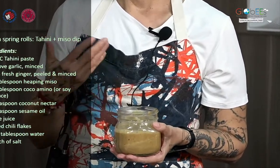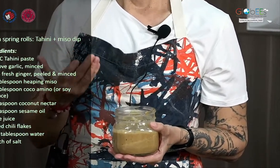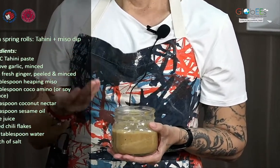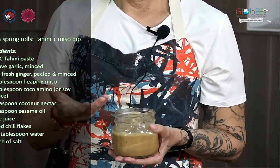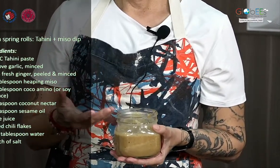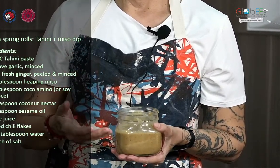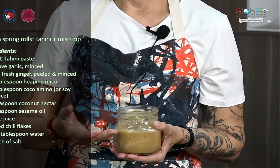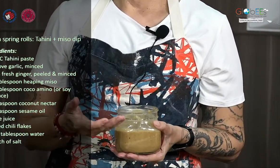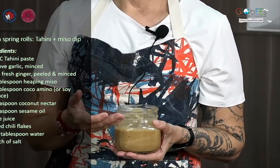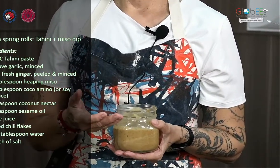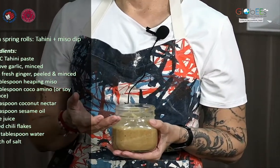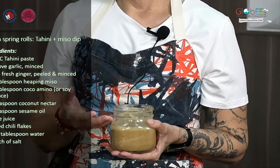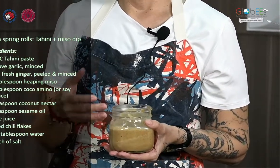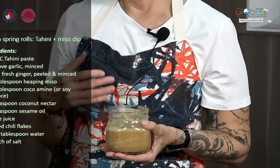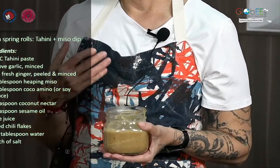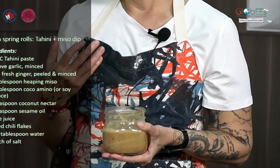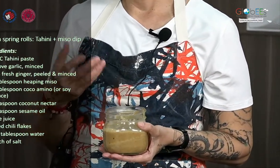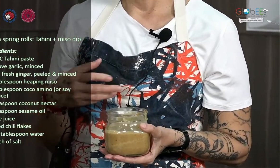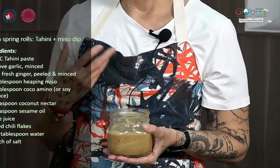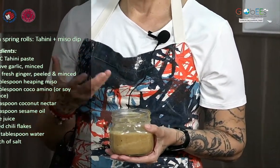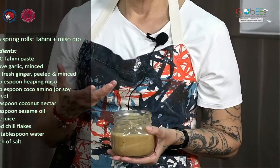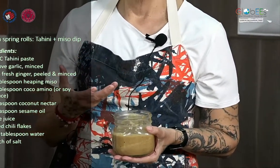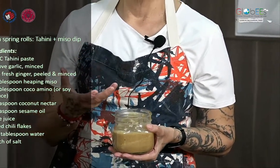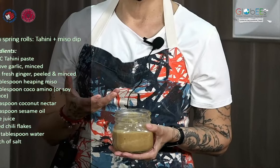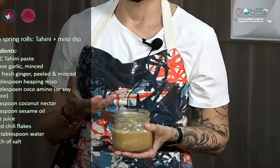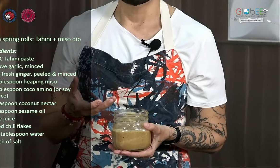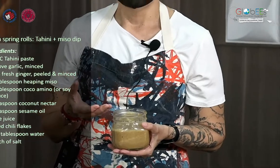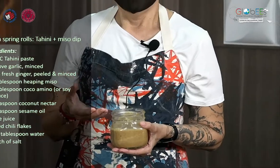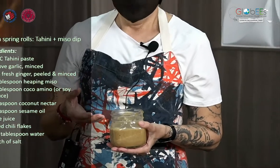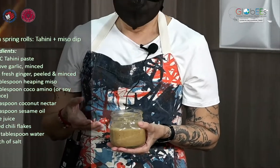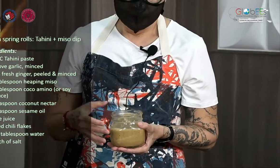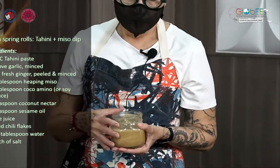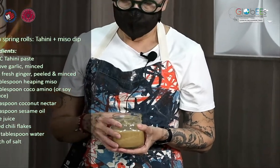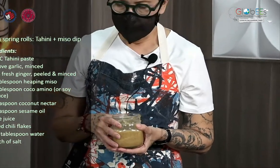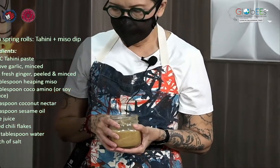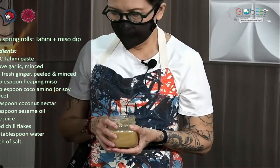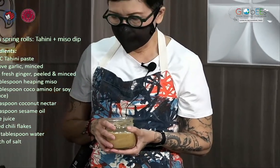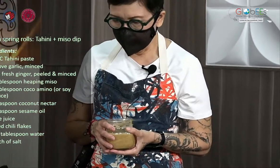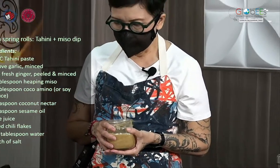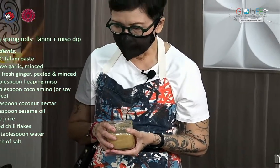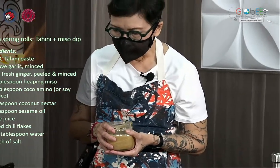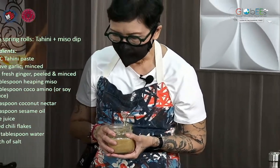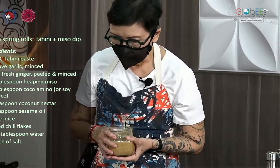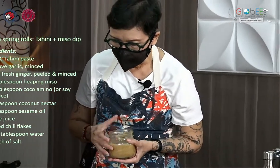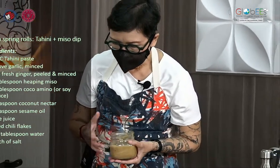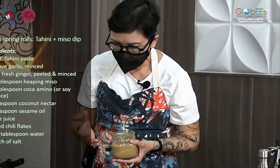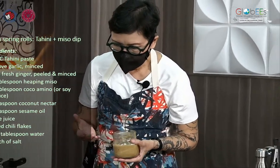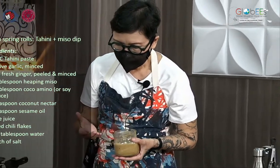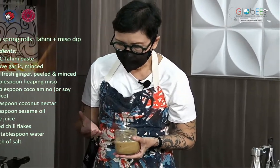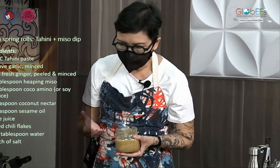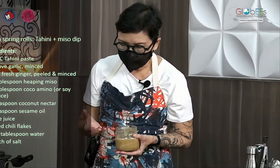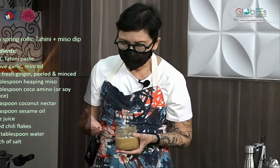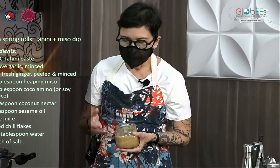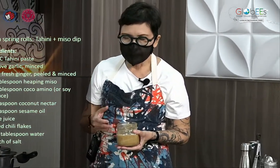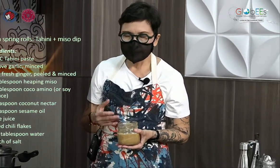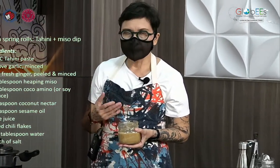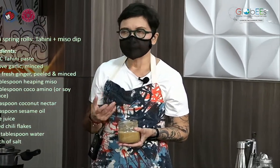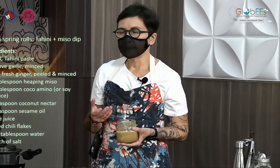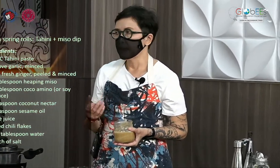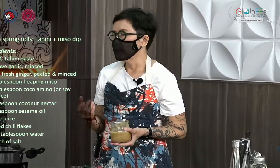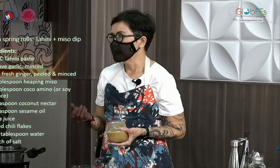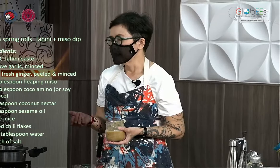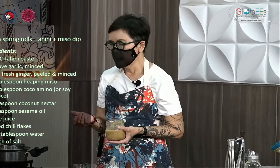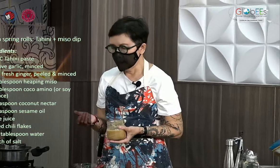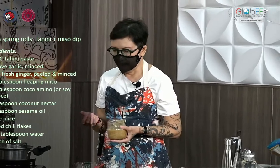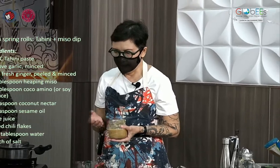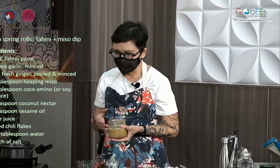more taste and also give more warmth mm-hmm. to it. Then the last thing, I put some